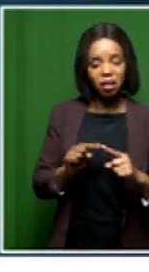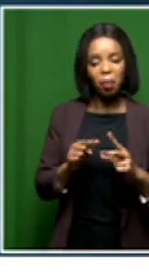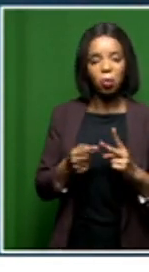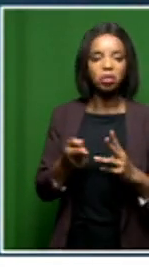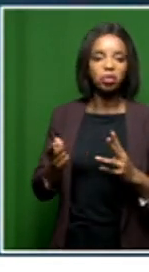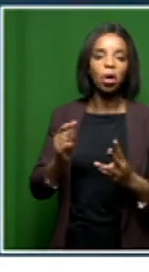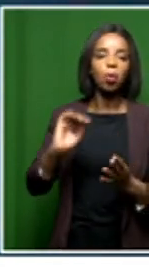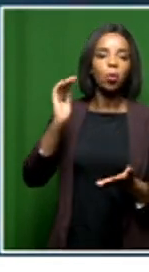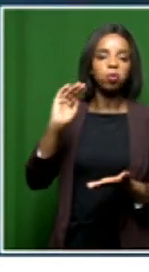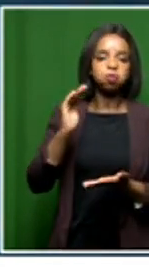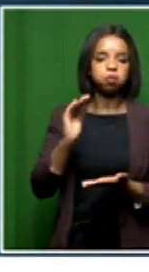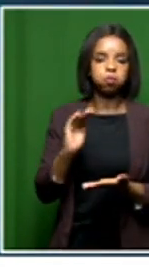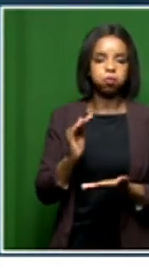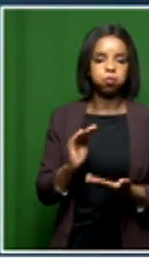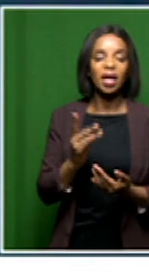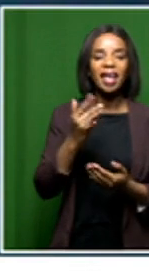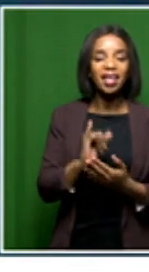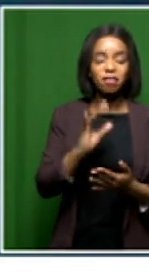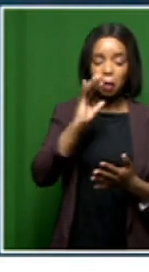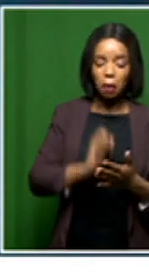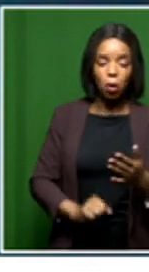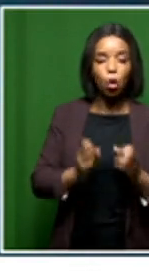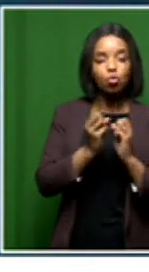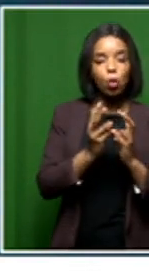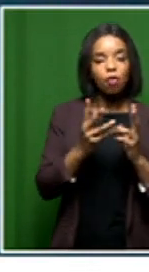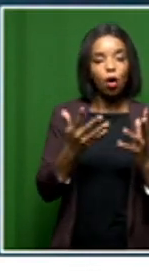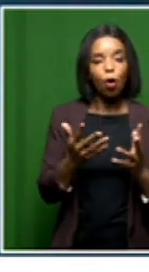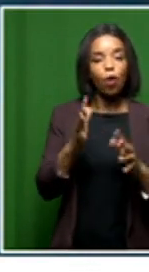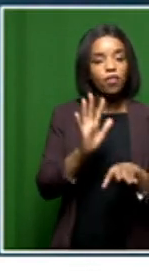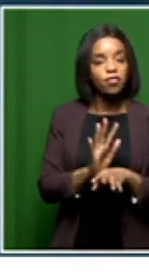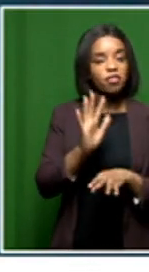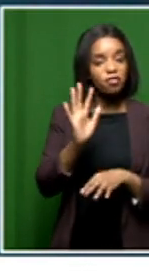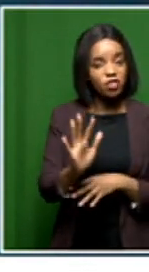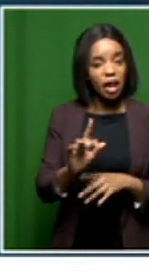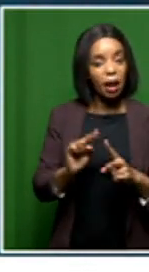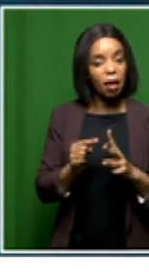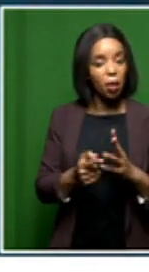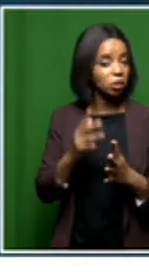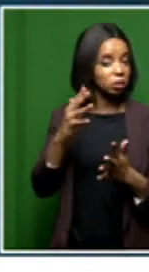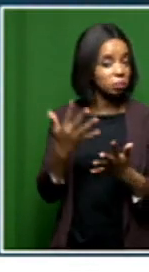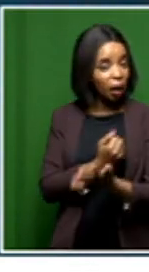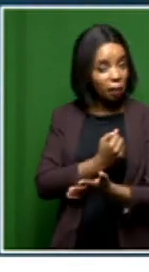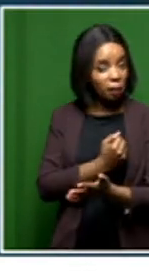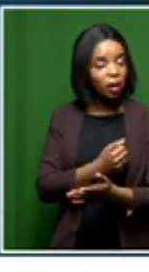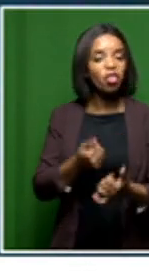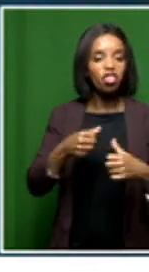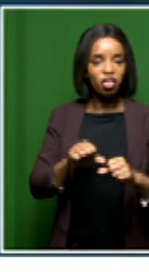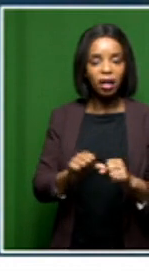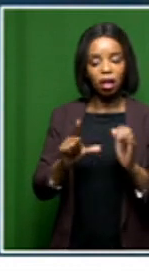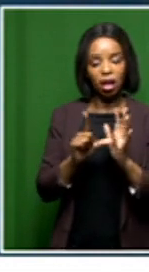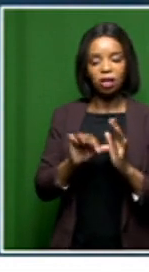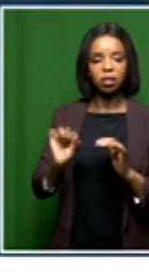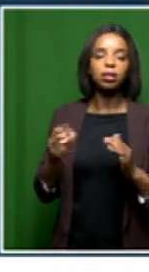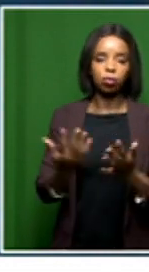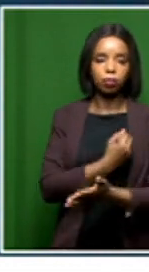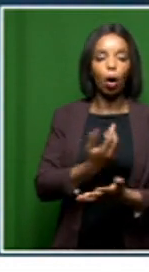accumulate about 12 or 15 demerit points, then your driving license gets to be suspended. First suspension, second